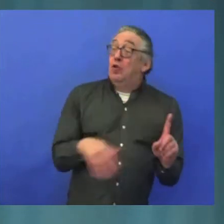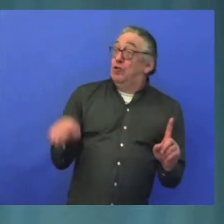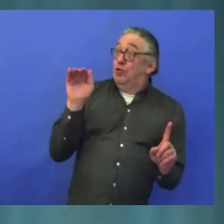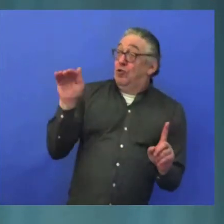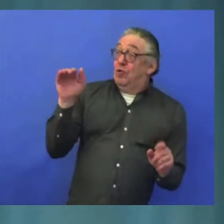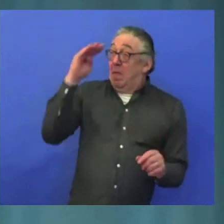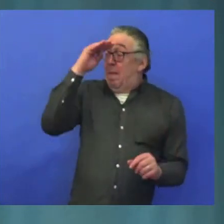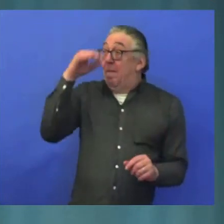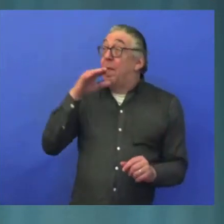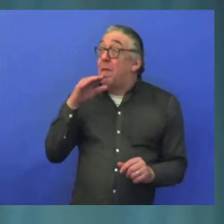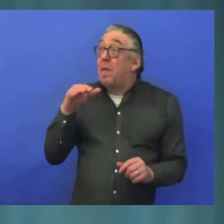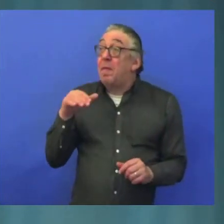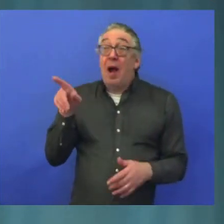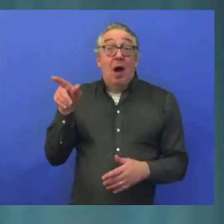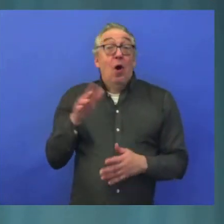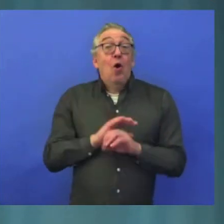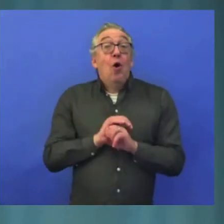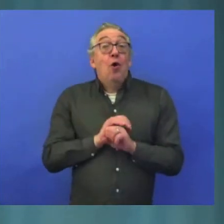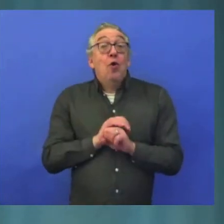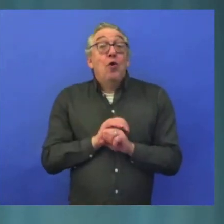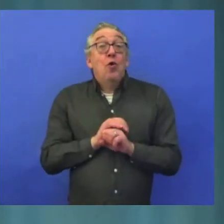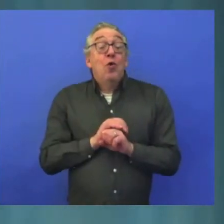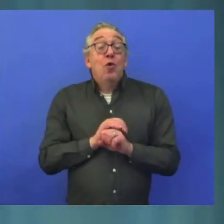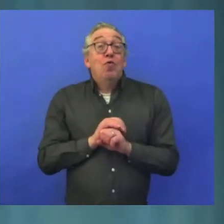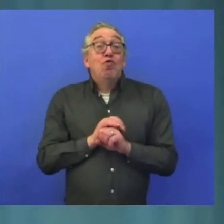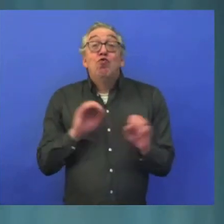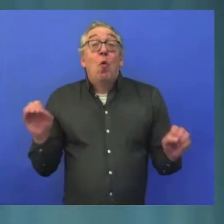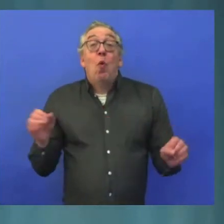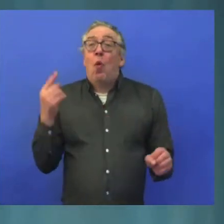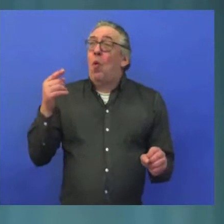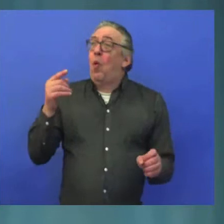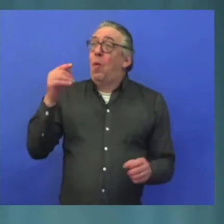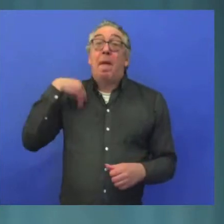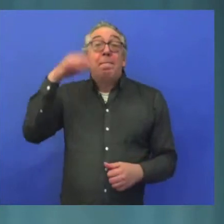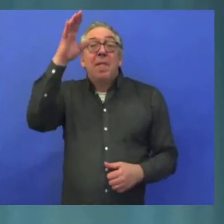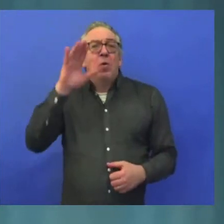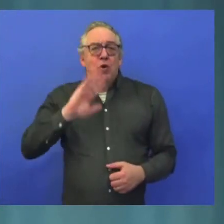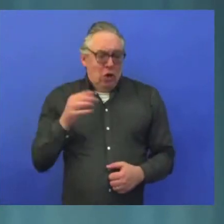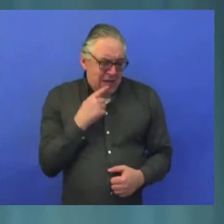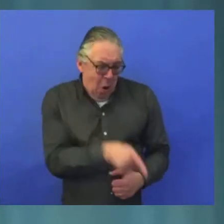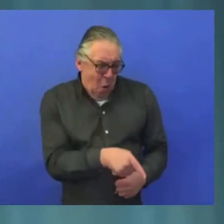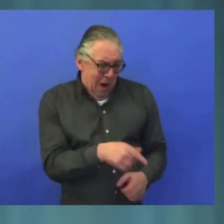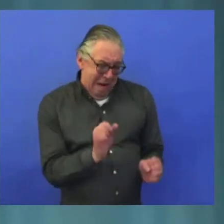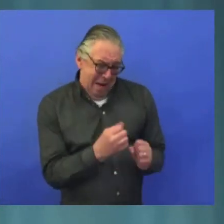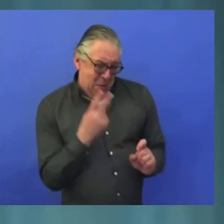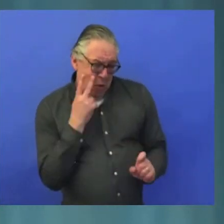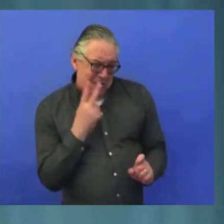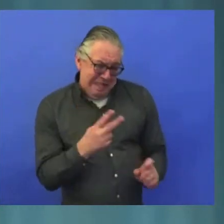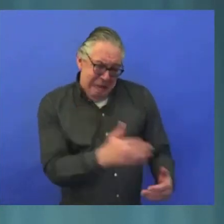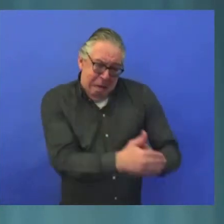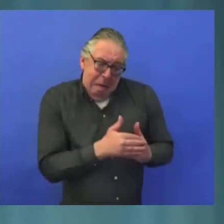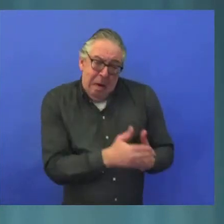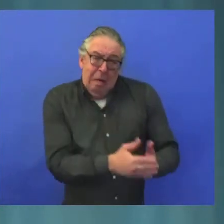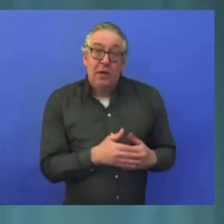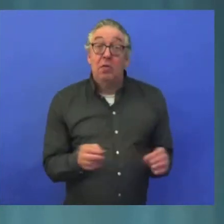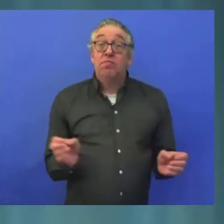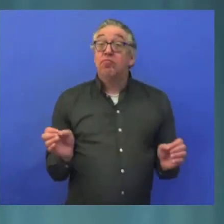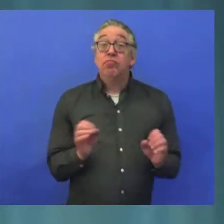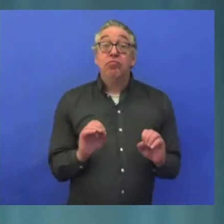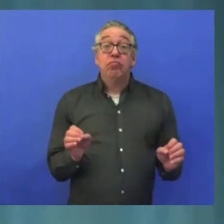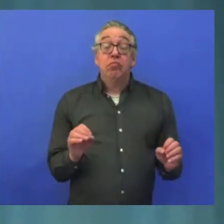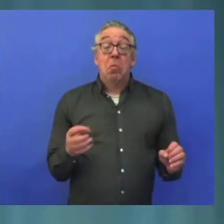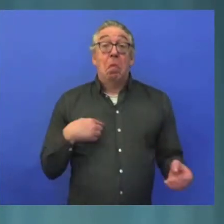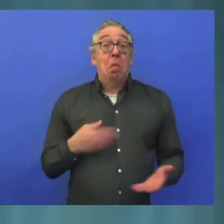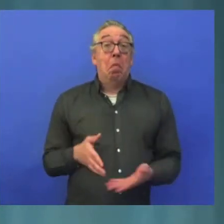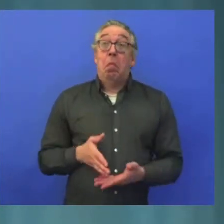this enhances me to grow up and to inspire the world with my